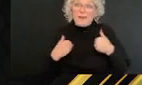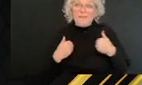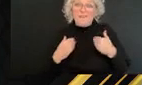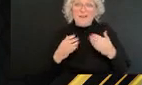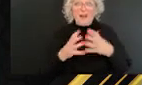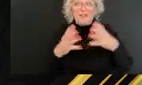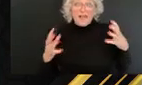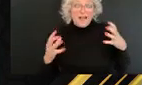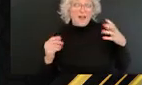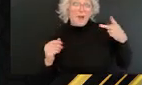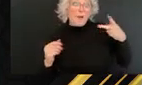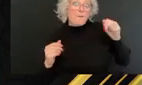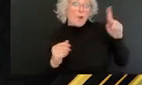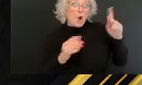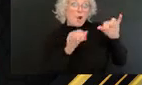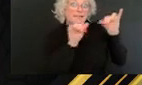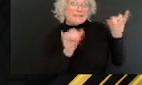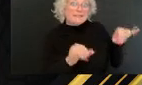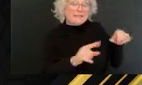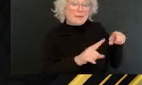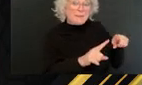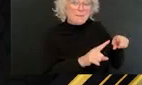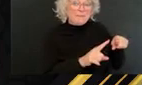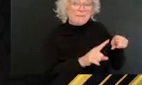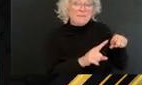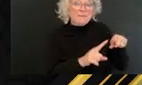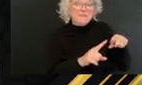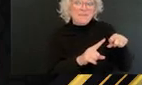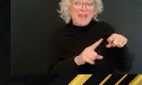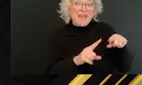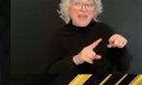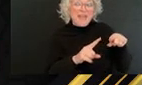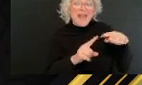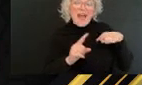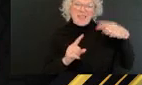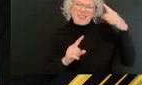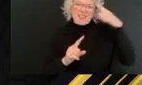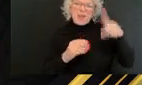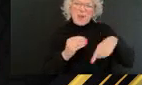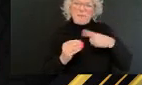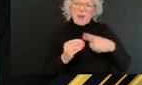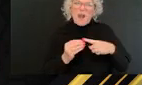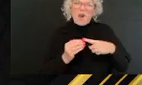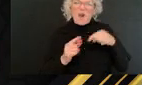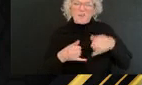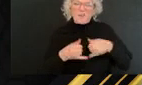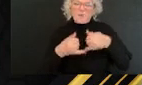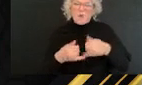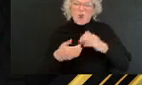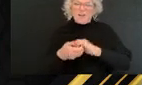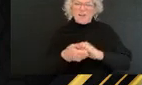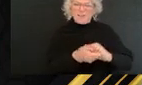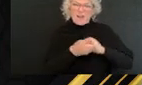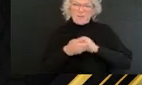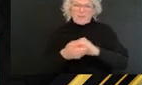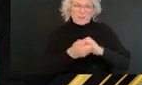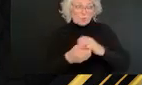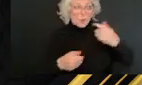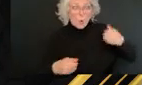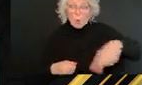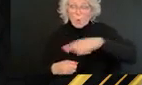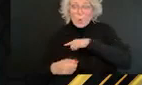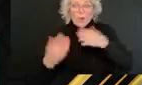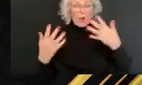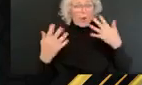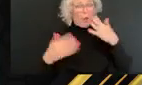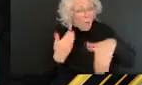large support system. So when I think of this award, I think of it in the spirit of collaboration, which we're all trying to make the world a